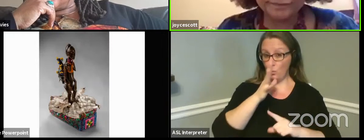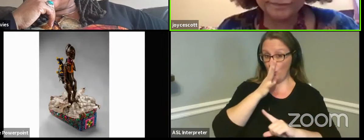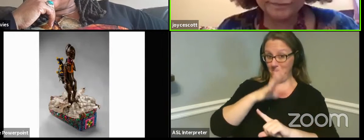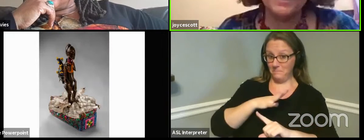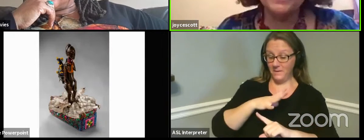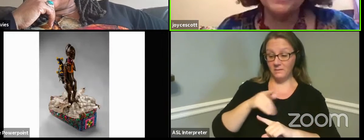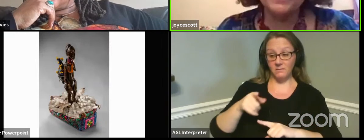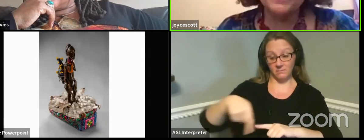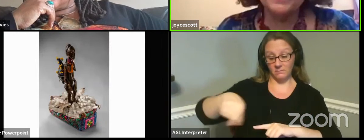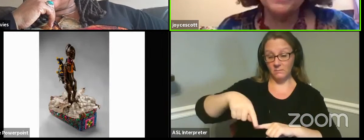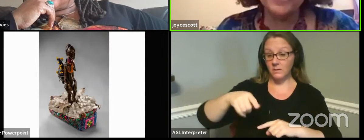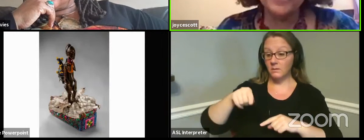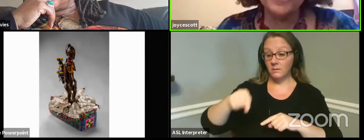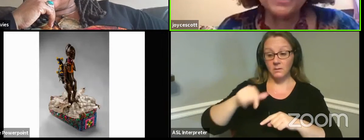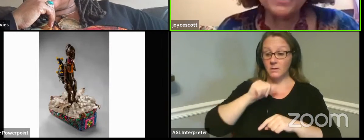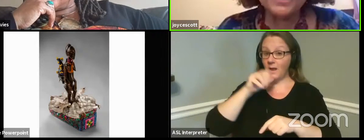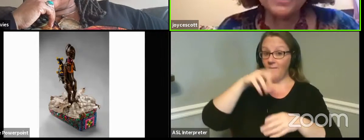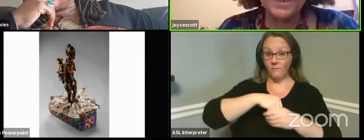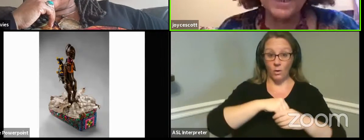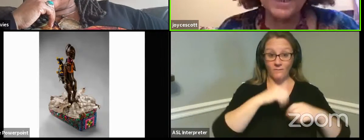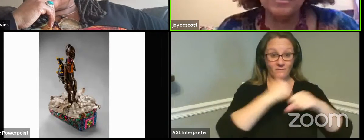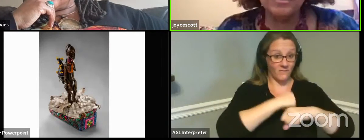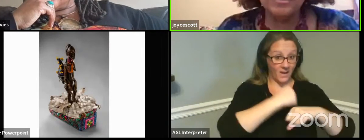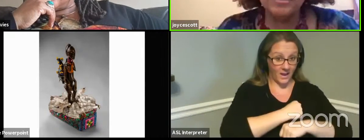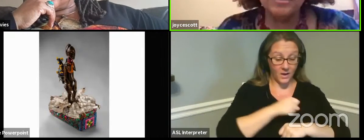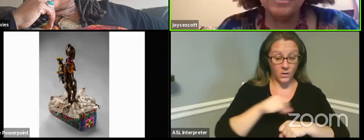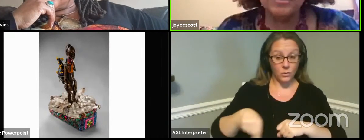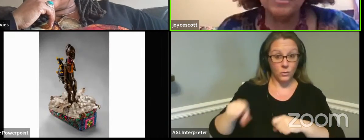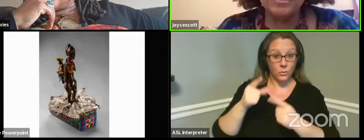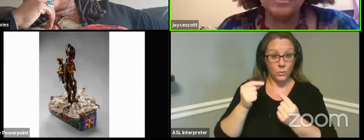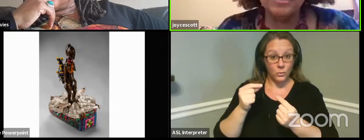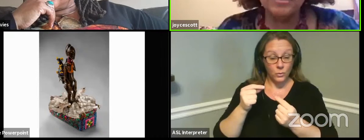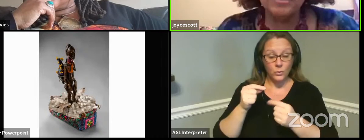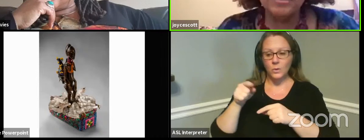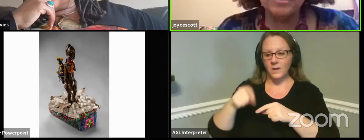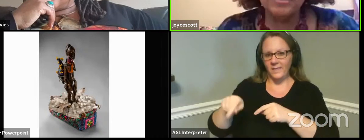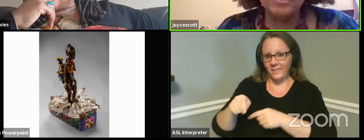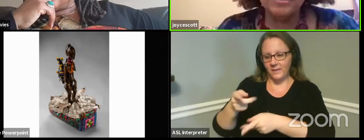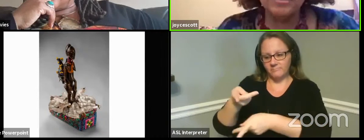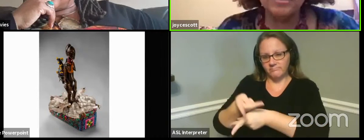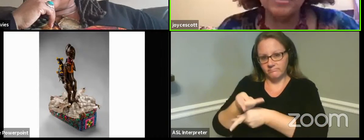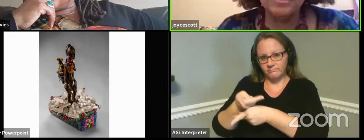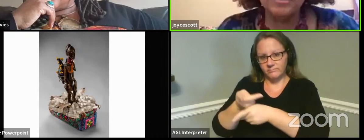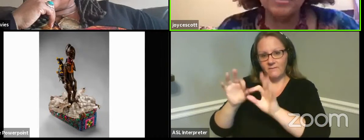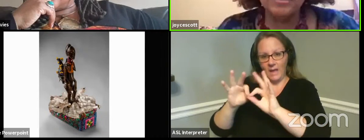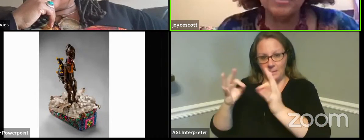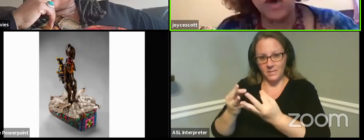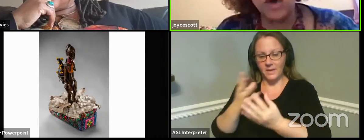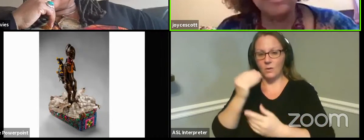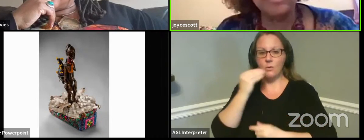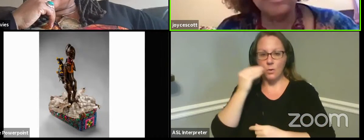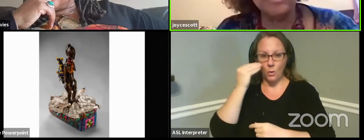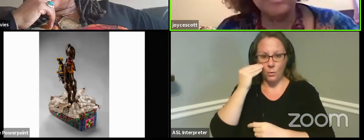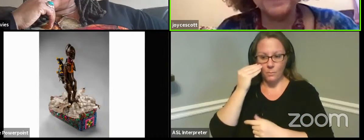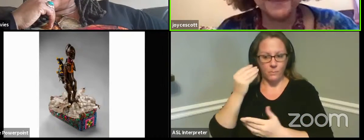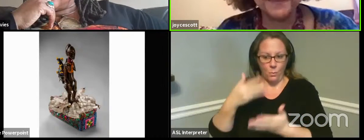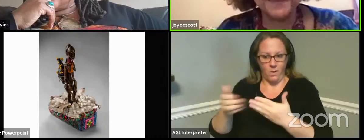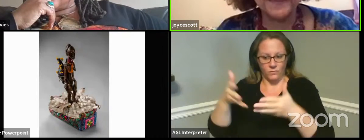not fighting, they're taking care of what still exists of the family and the home.